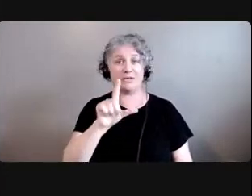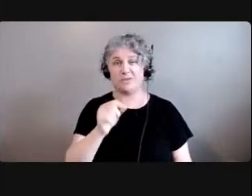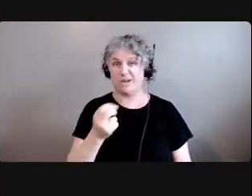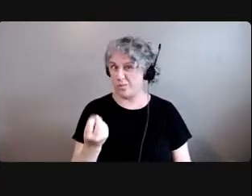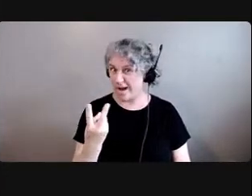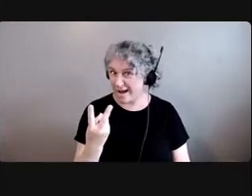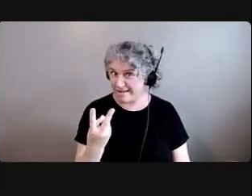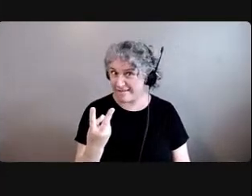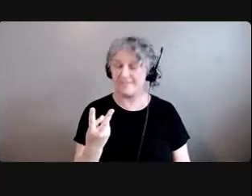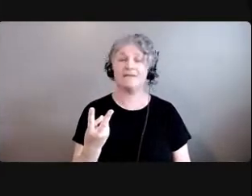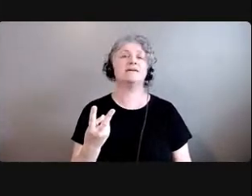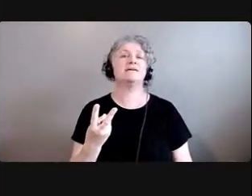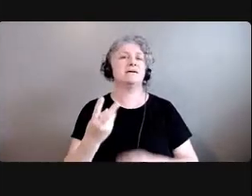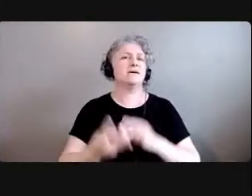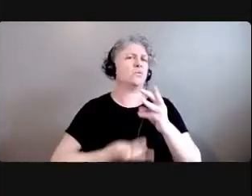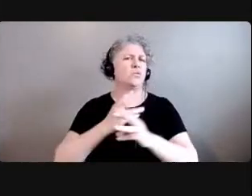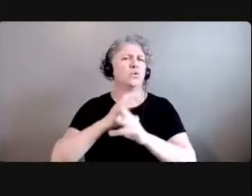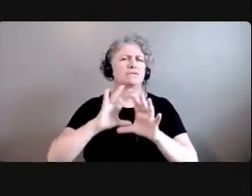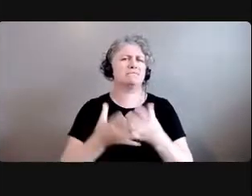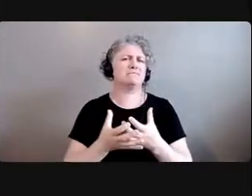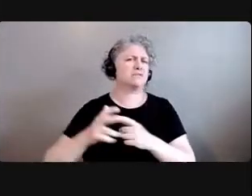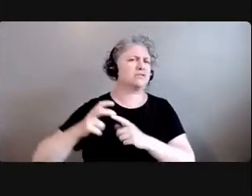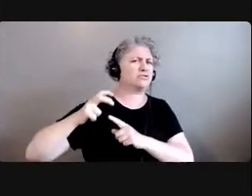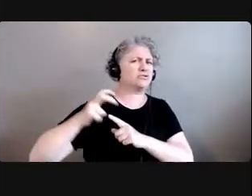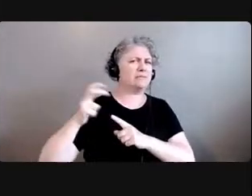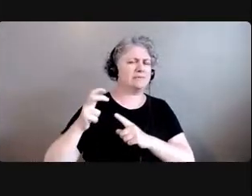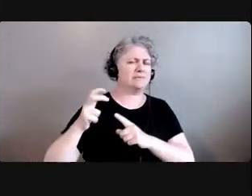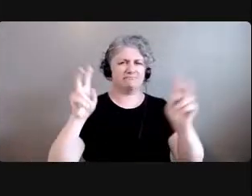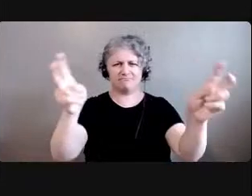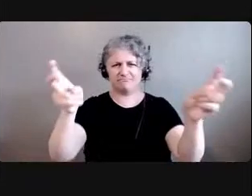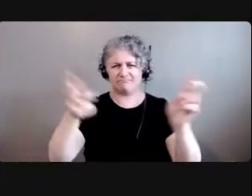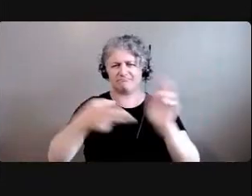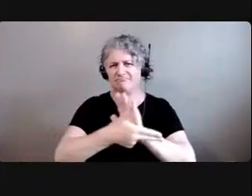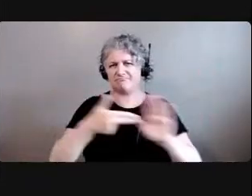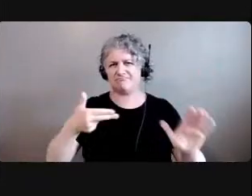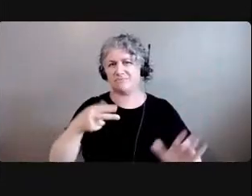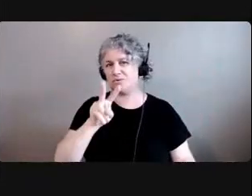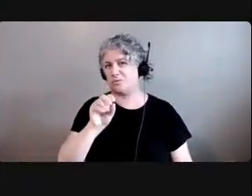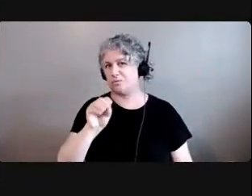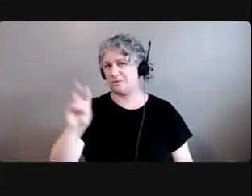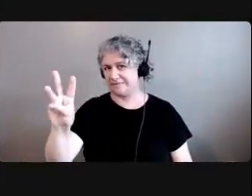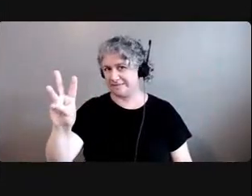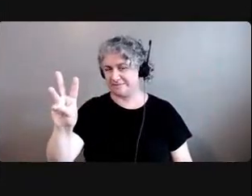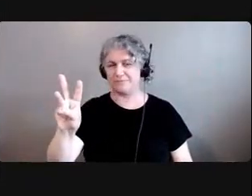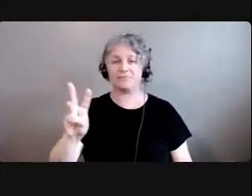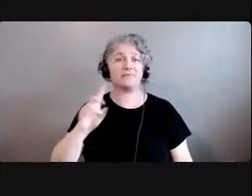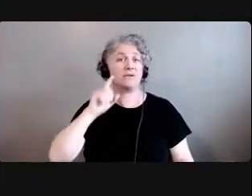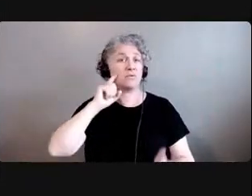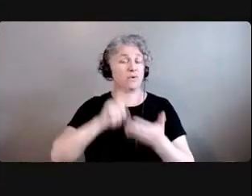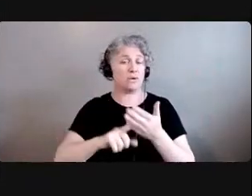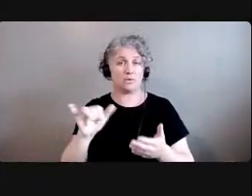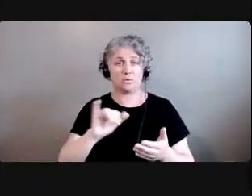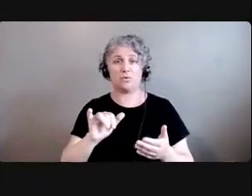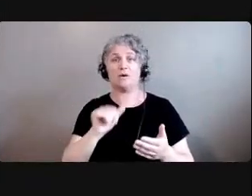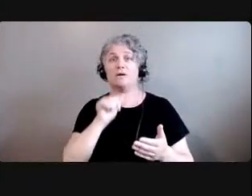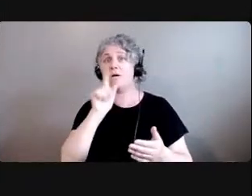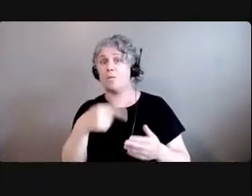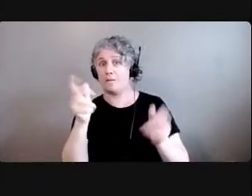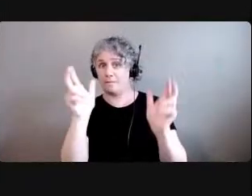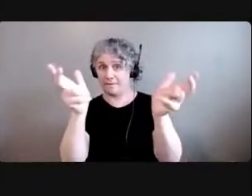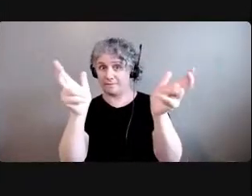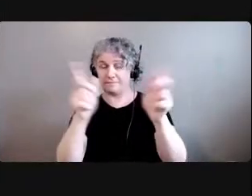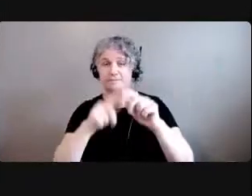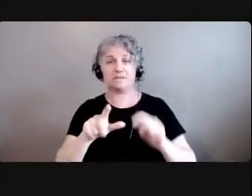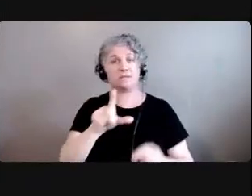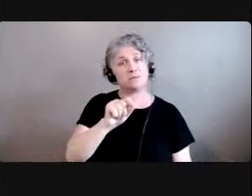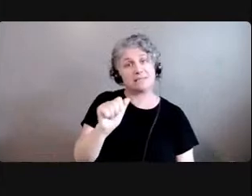2012, and a world championship title in 2006. He has also been recognized off the basketball court. In